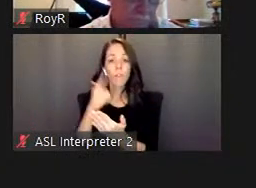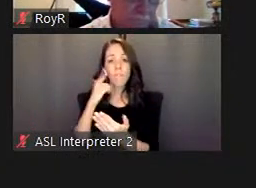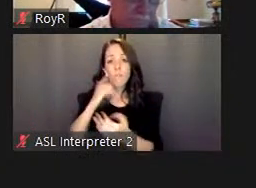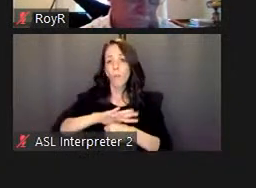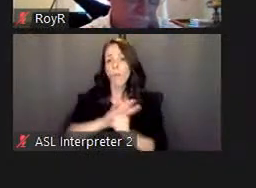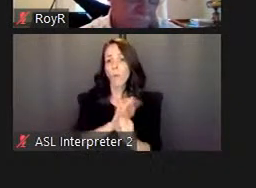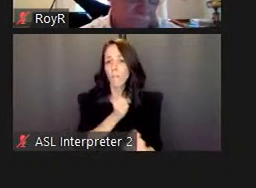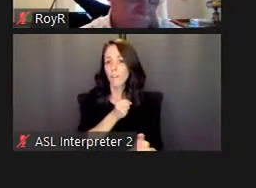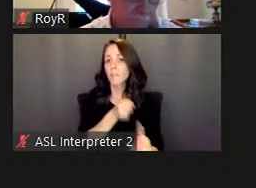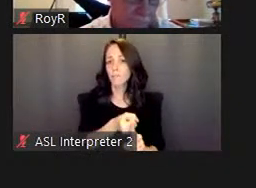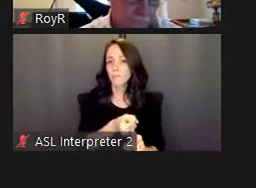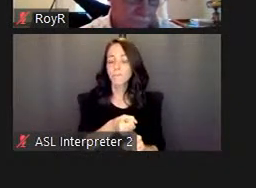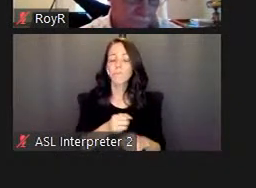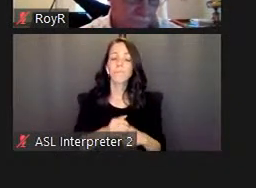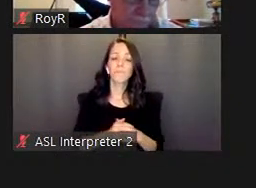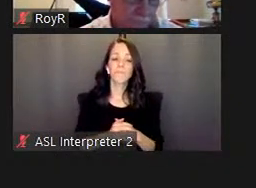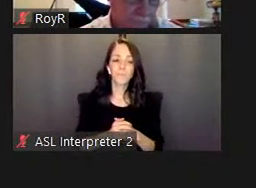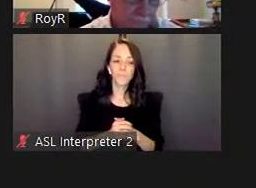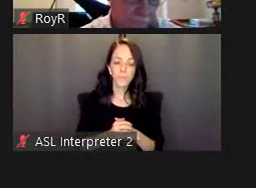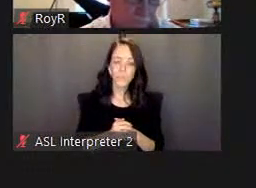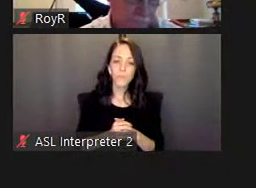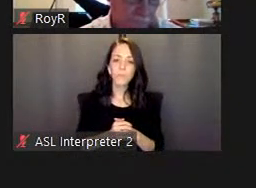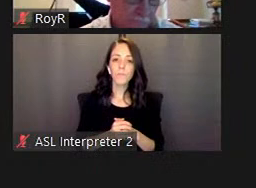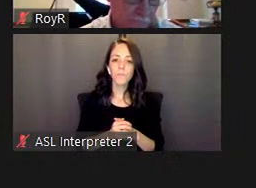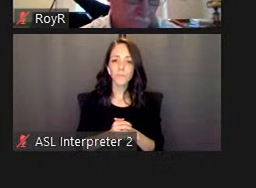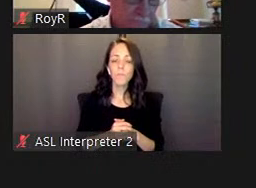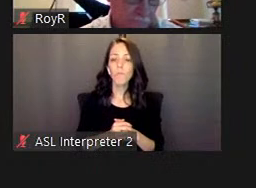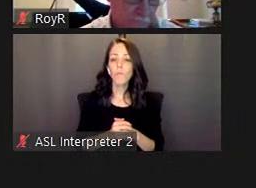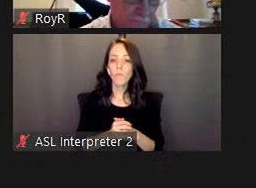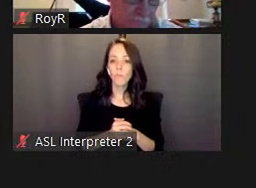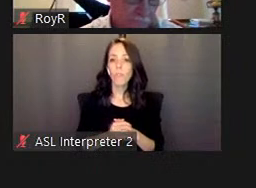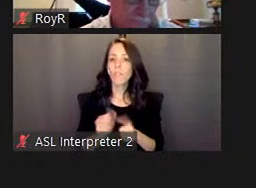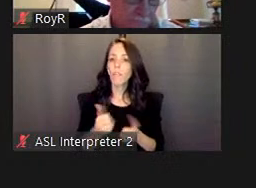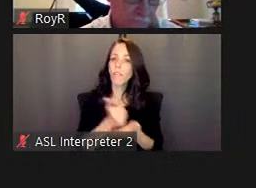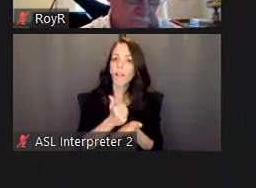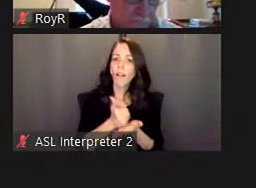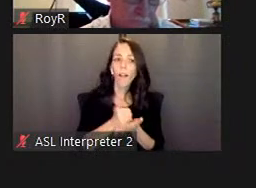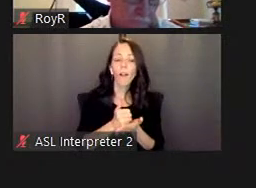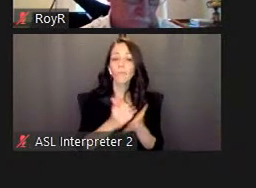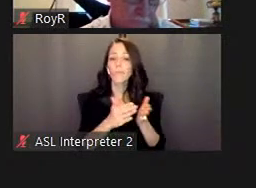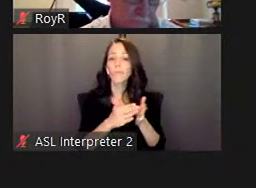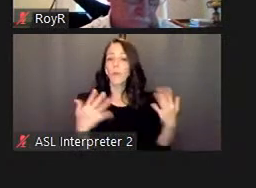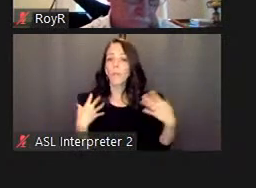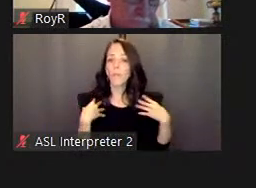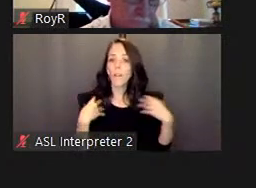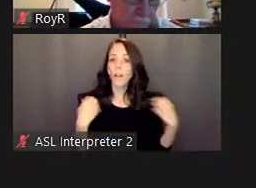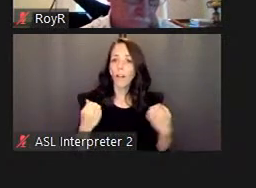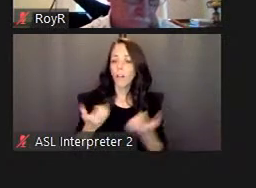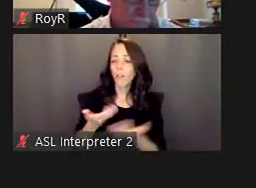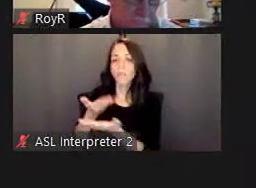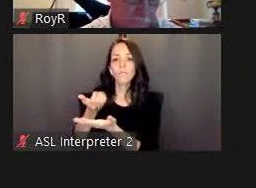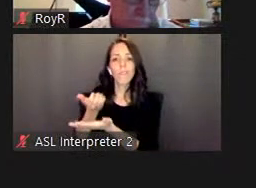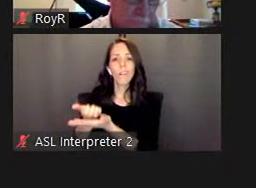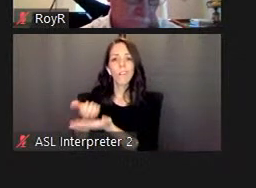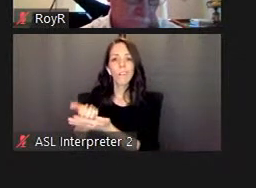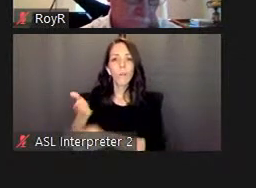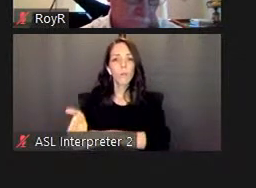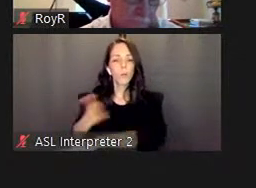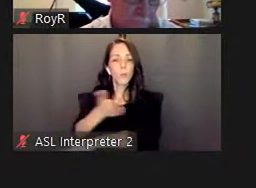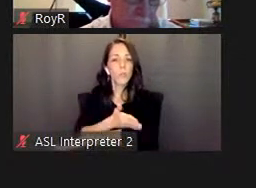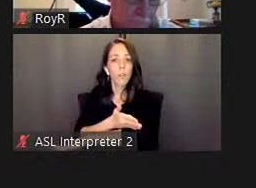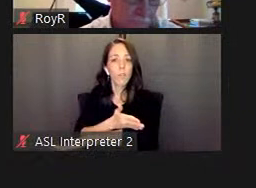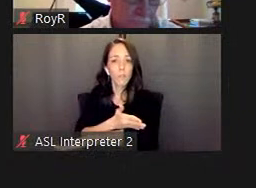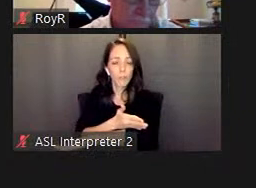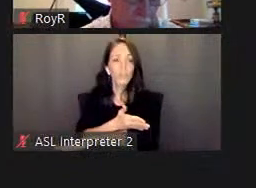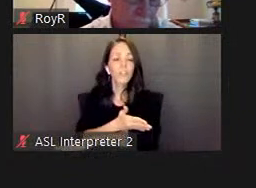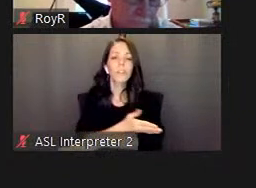needs. And these types of things span investments in public health, in economic recovery, in infrastructure,